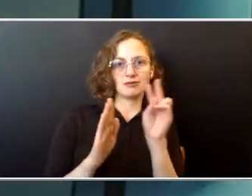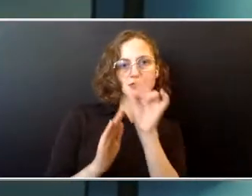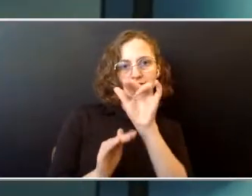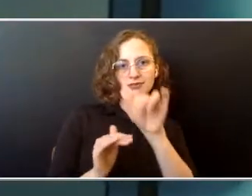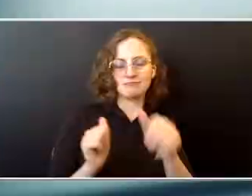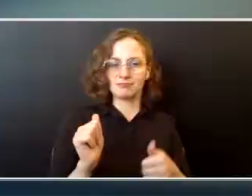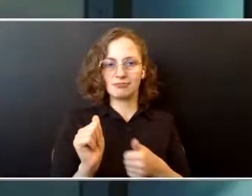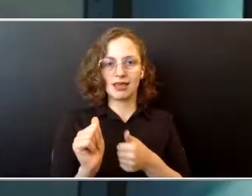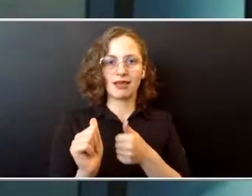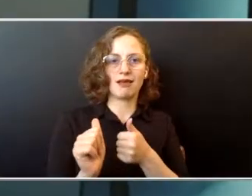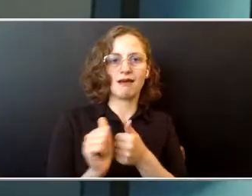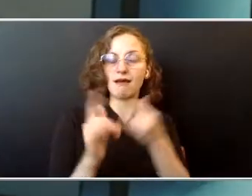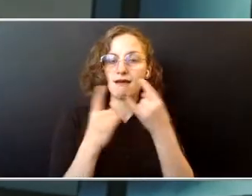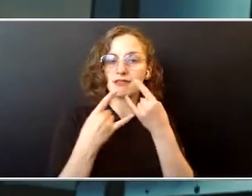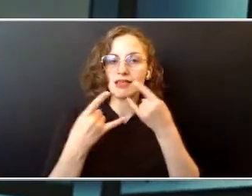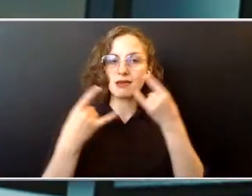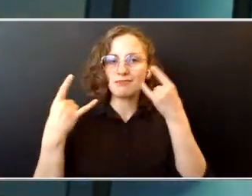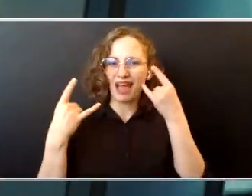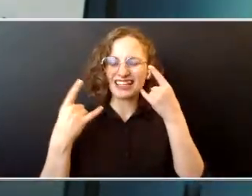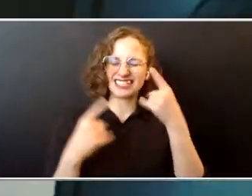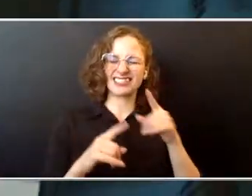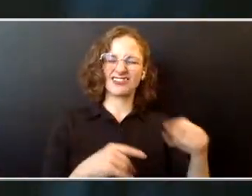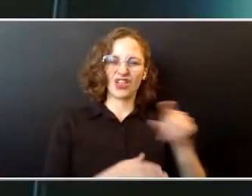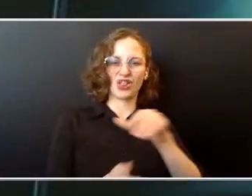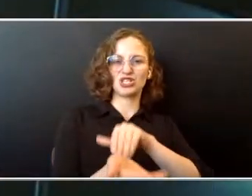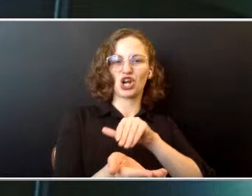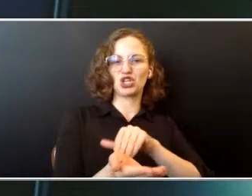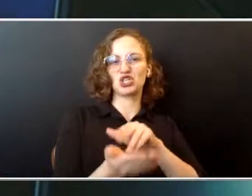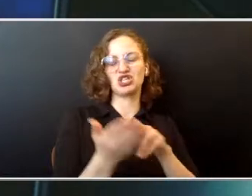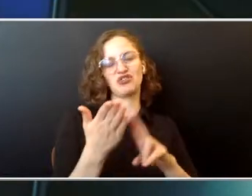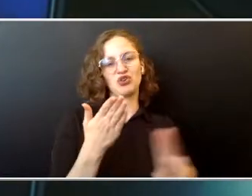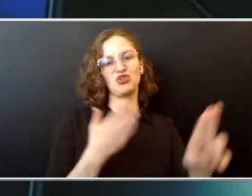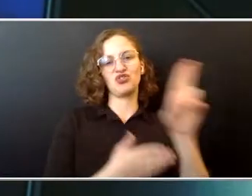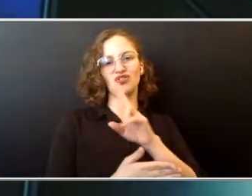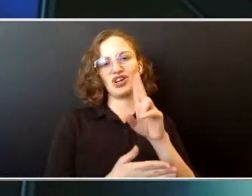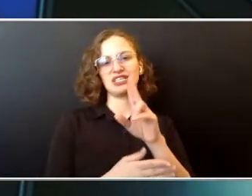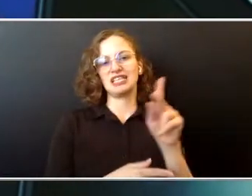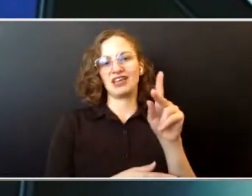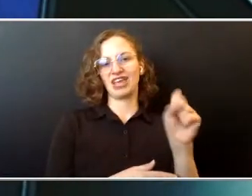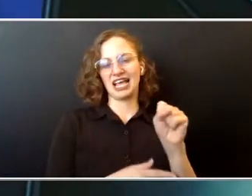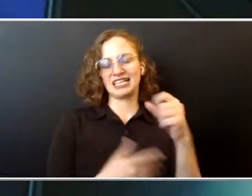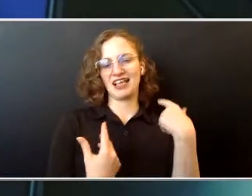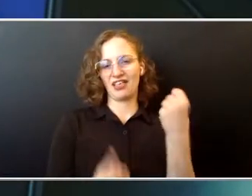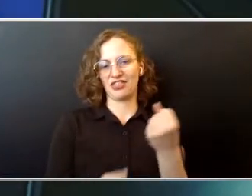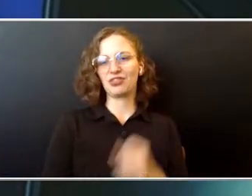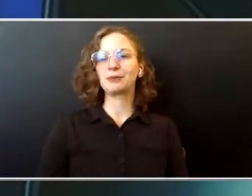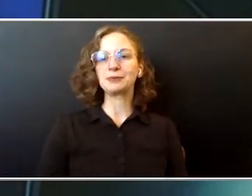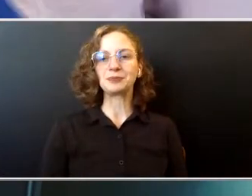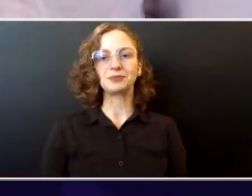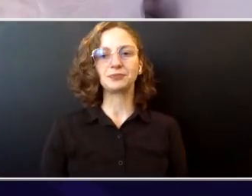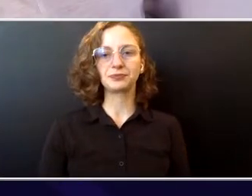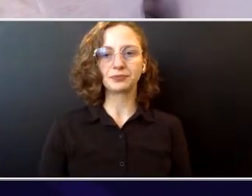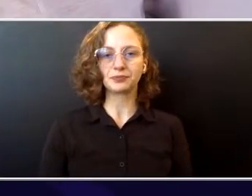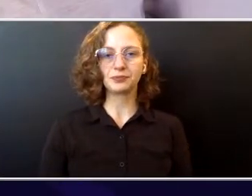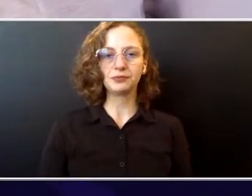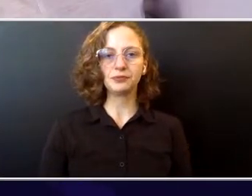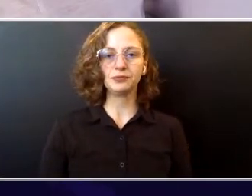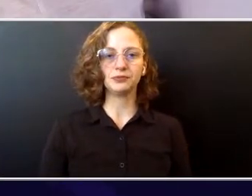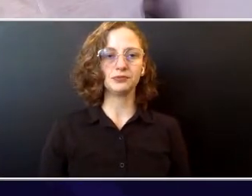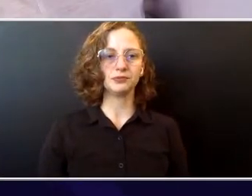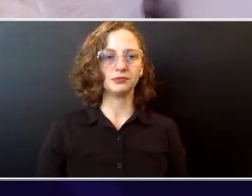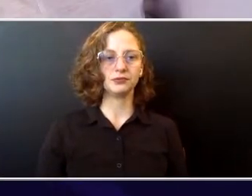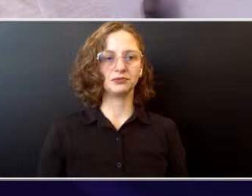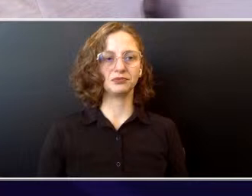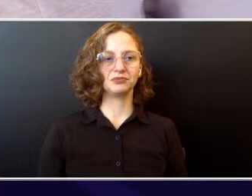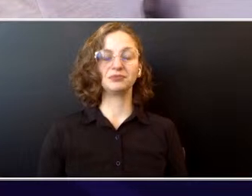the University of Kansas Health System. Let's go behind the mask. Okay, we're going to start with Dr.